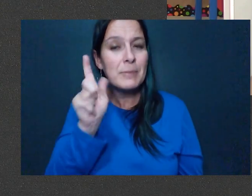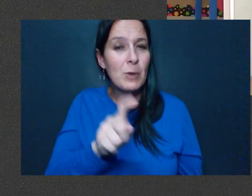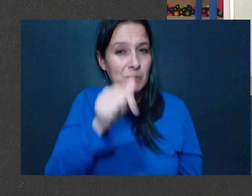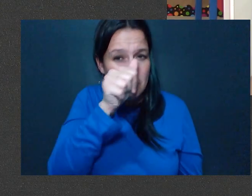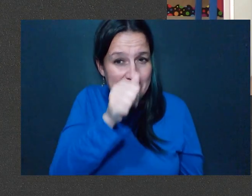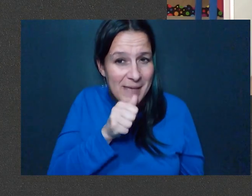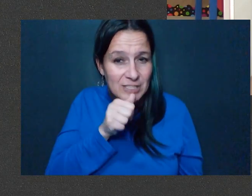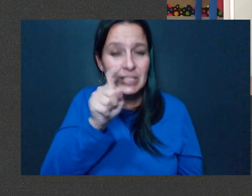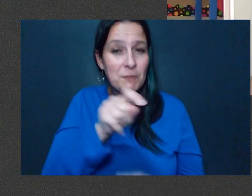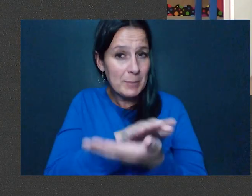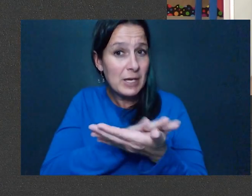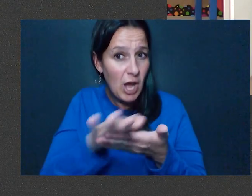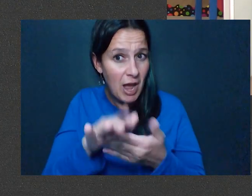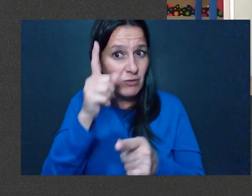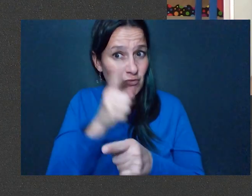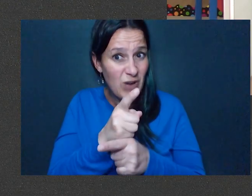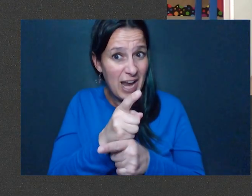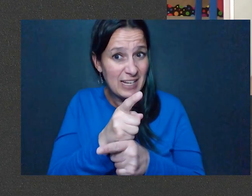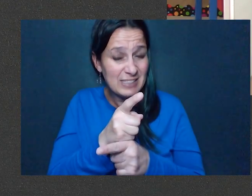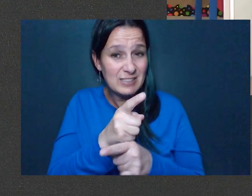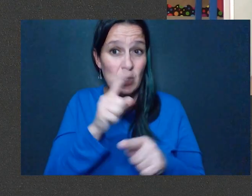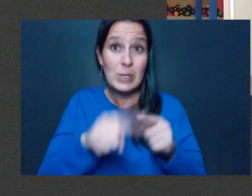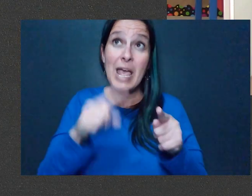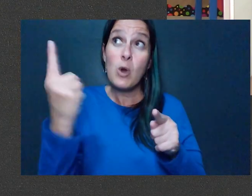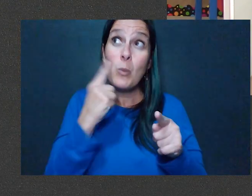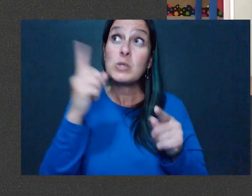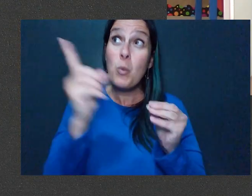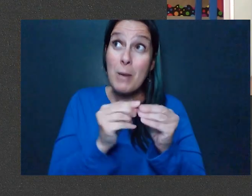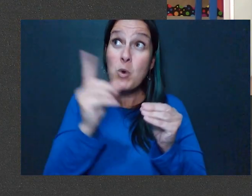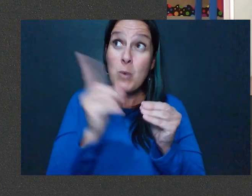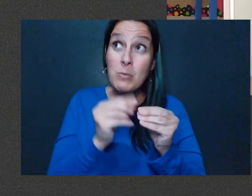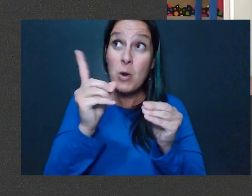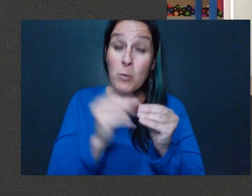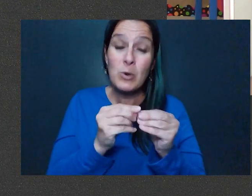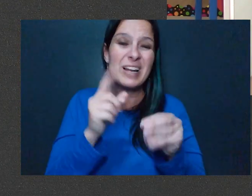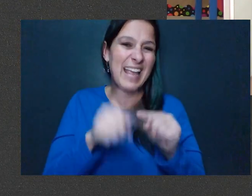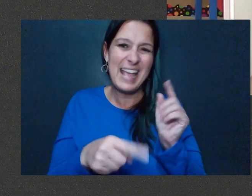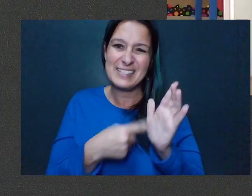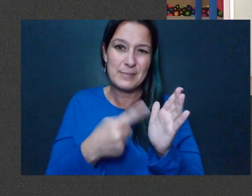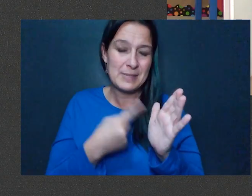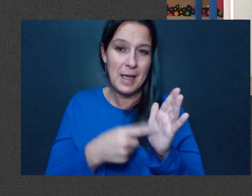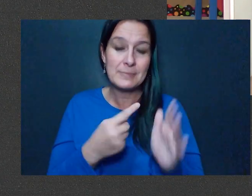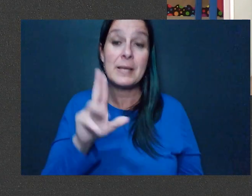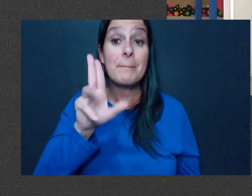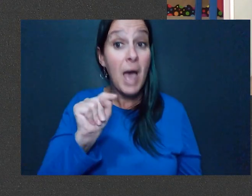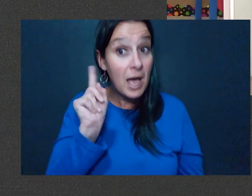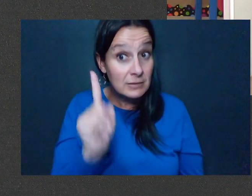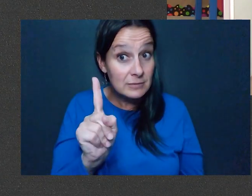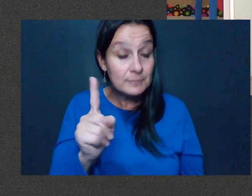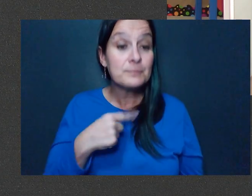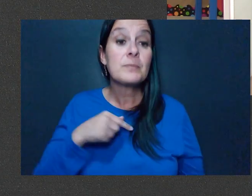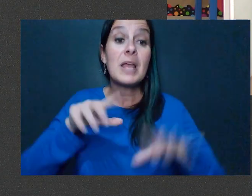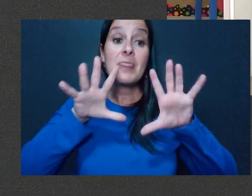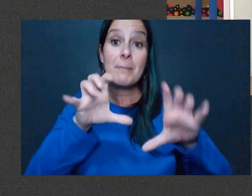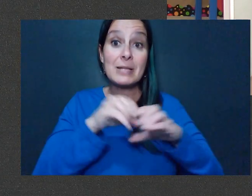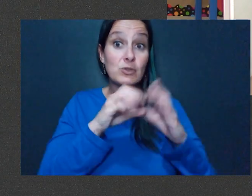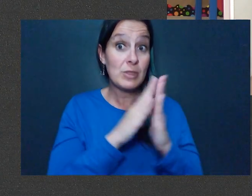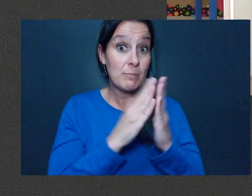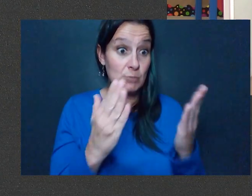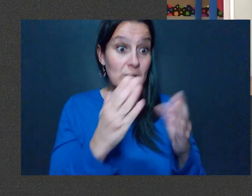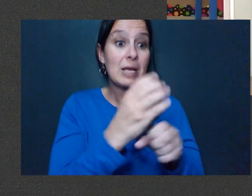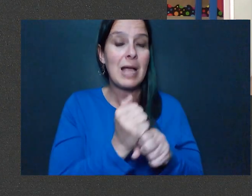and kind, right? Because you don't always get one more. But the monster in the book got one